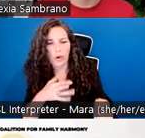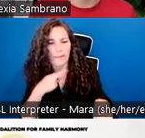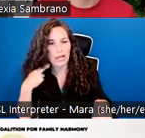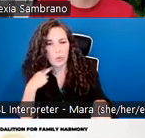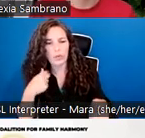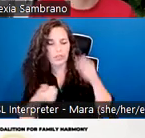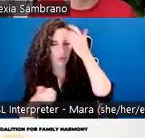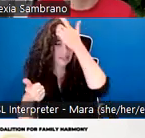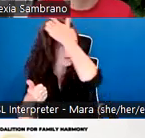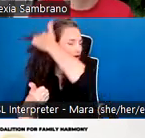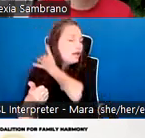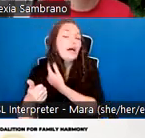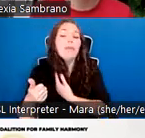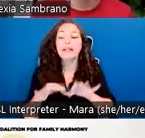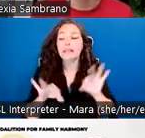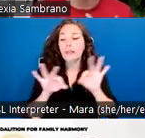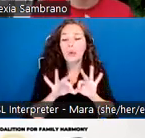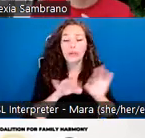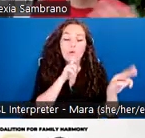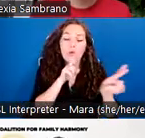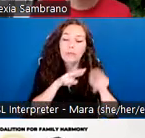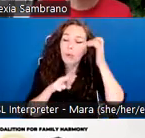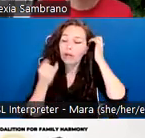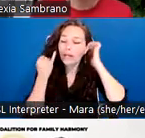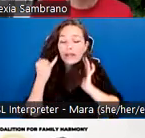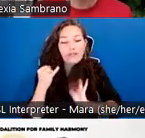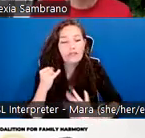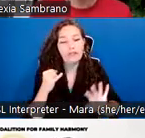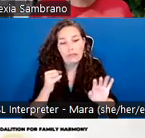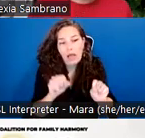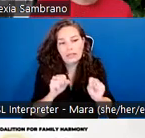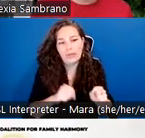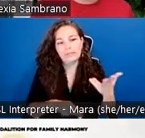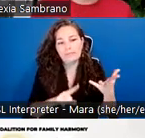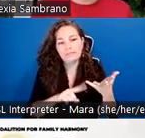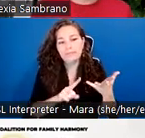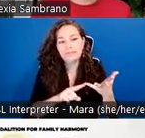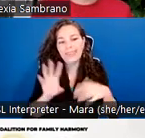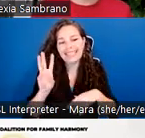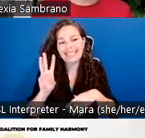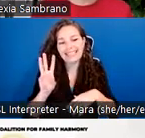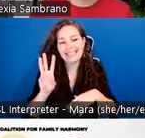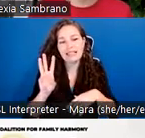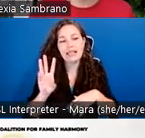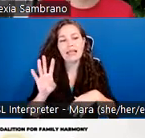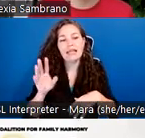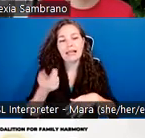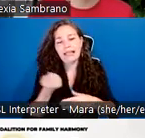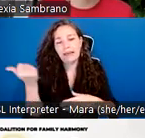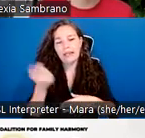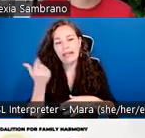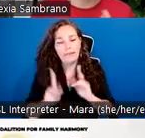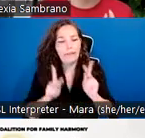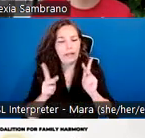we definitely want to make sure that folks are reporting whenever possible. And then also eliminating public policies that require